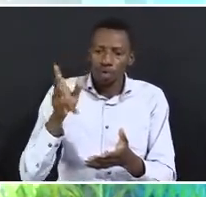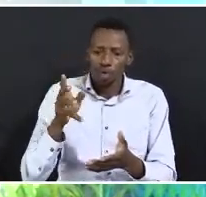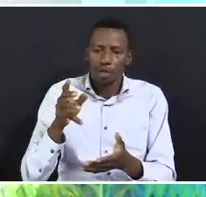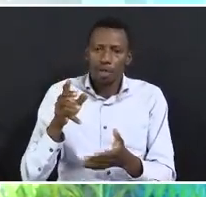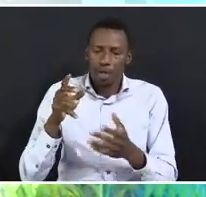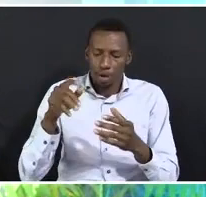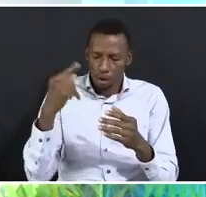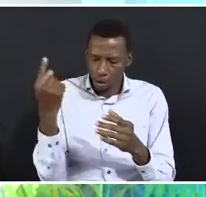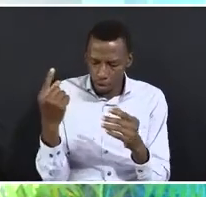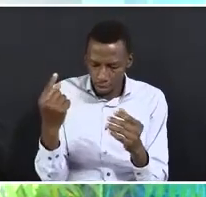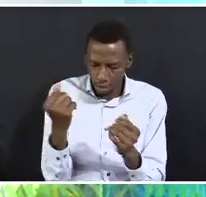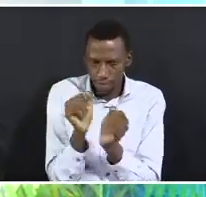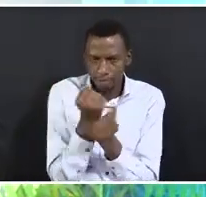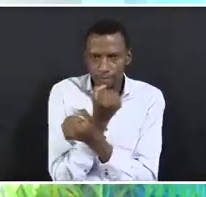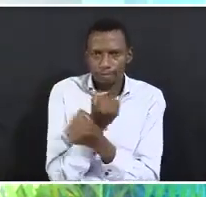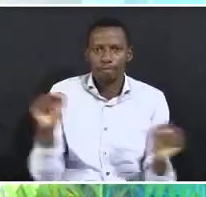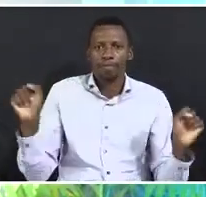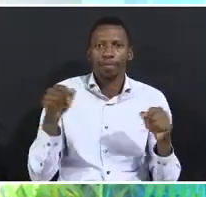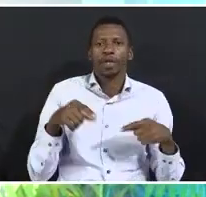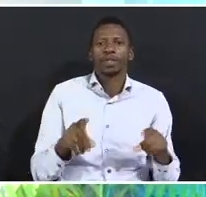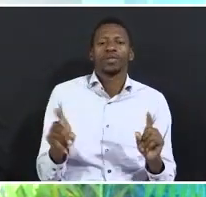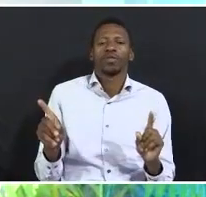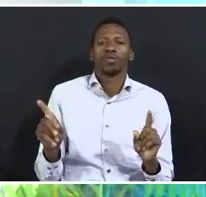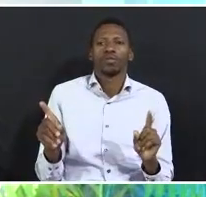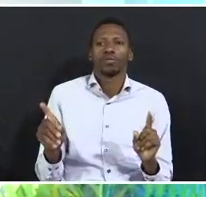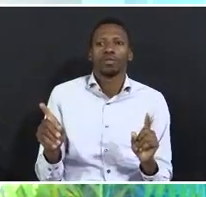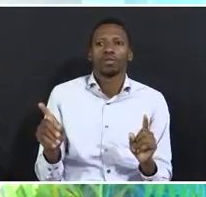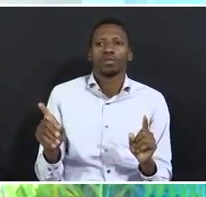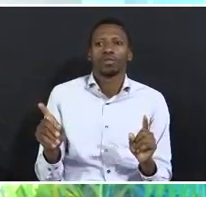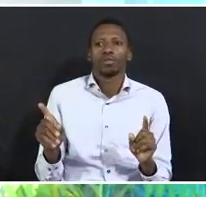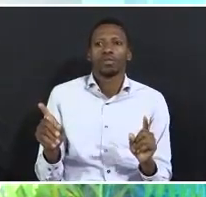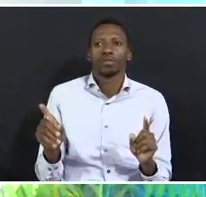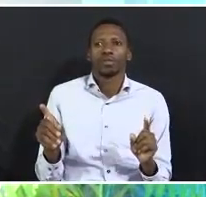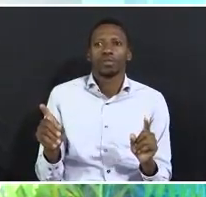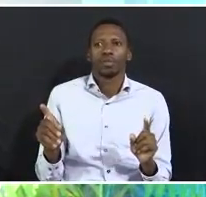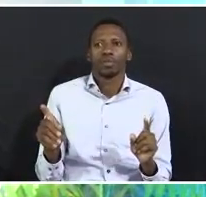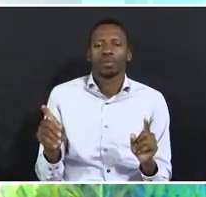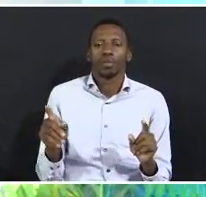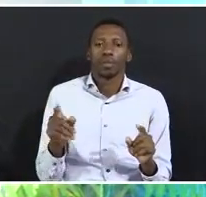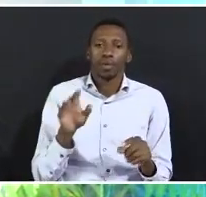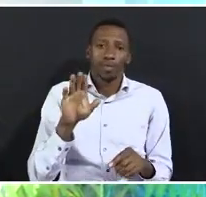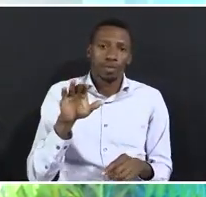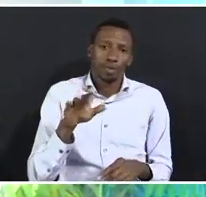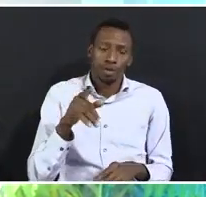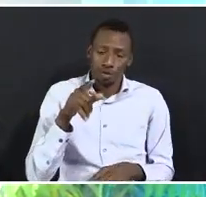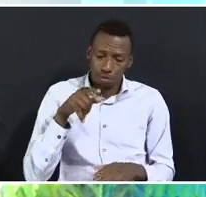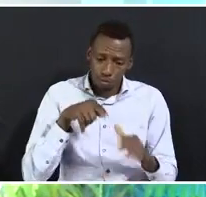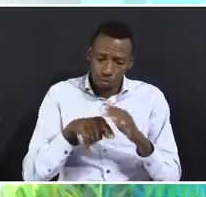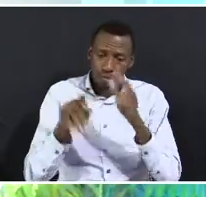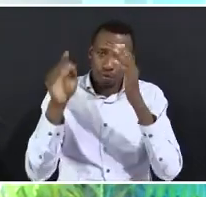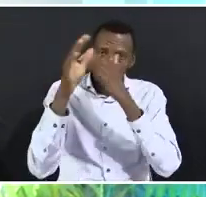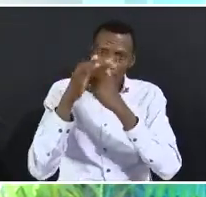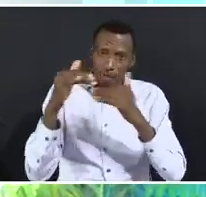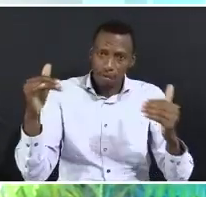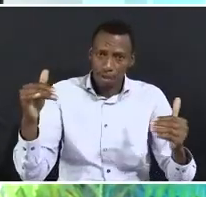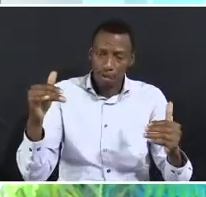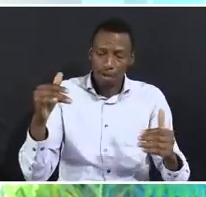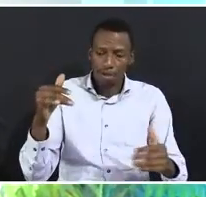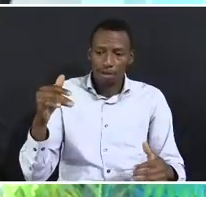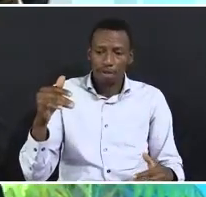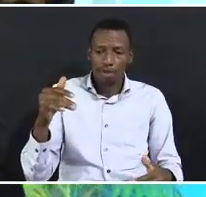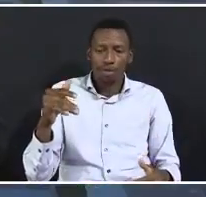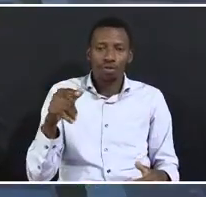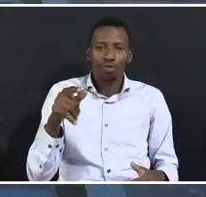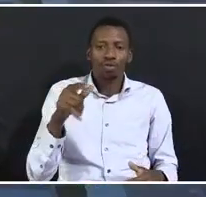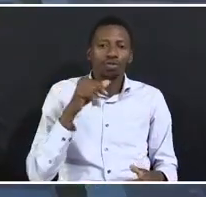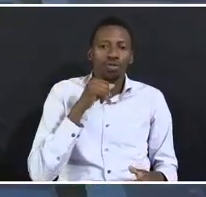but themselves. My friend, going to heaven is not corporate. We will not stand